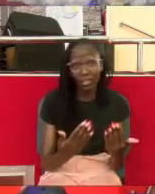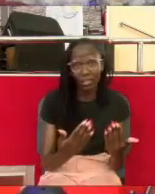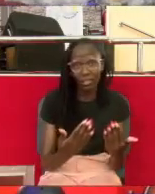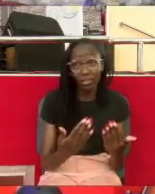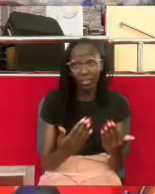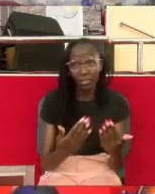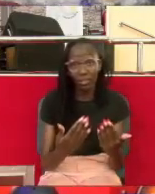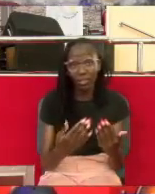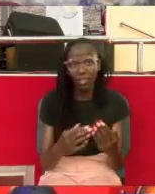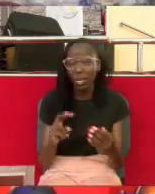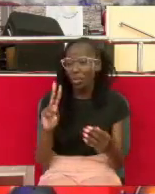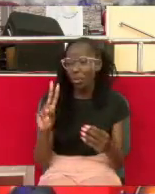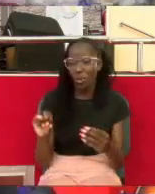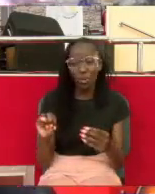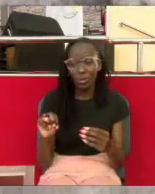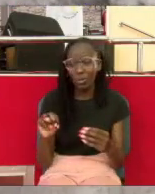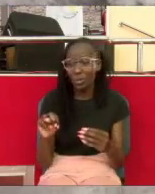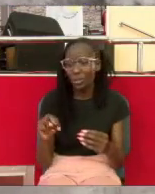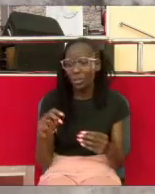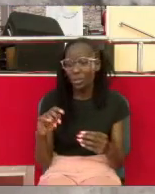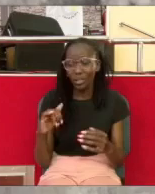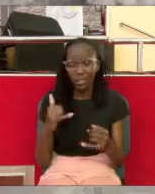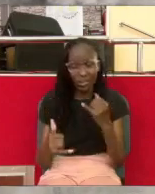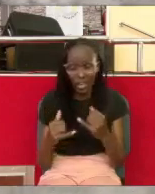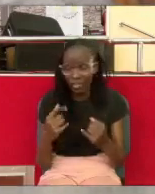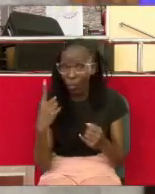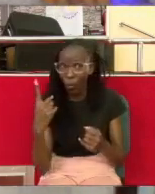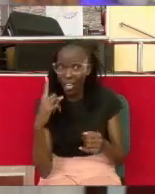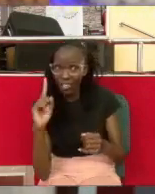cannot just be tied to a specific moment of time.